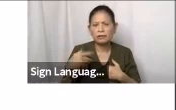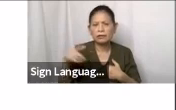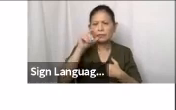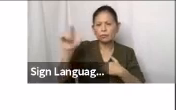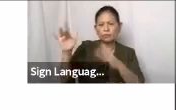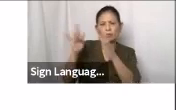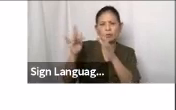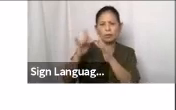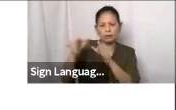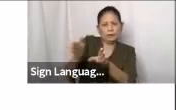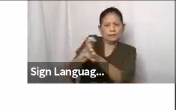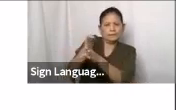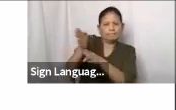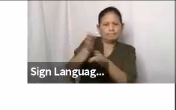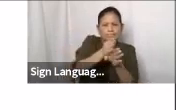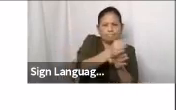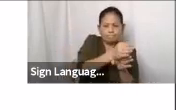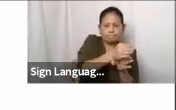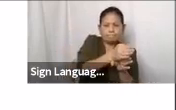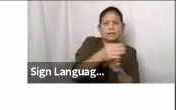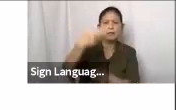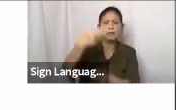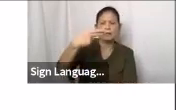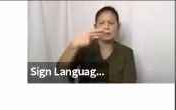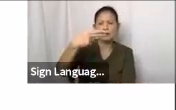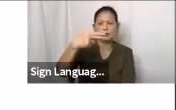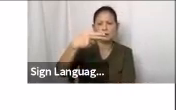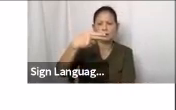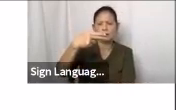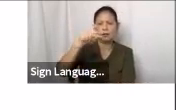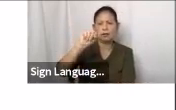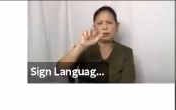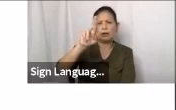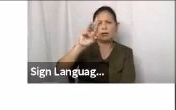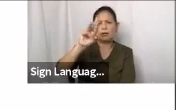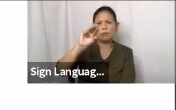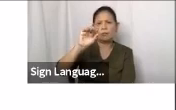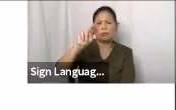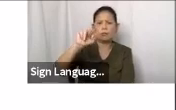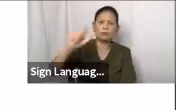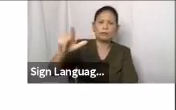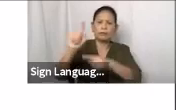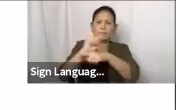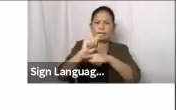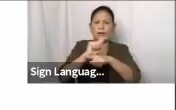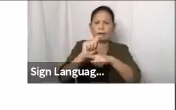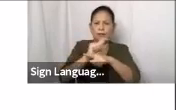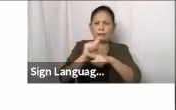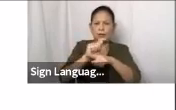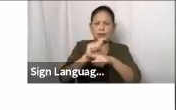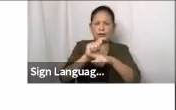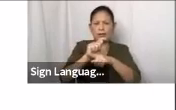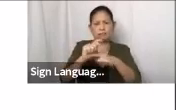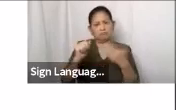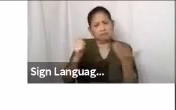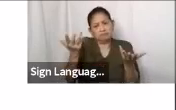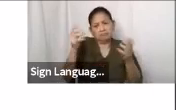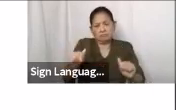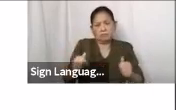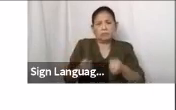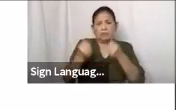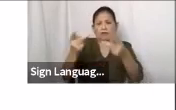who are specialized in hormonal therapies, so they can be they can provide the